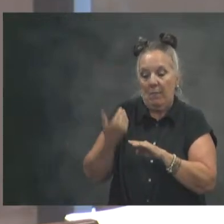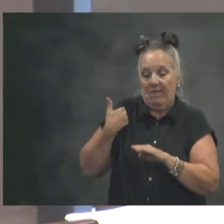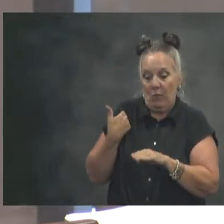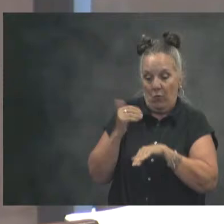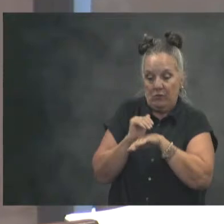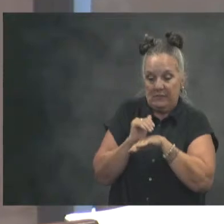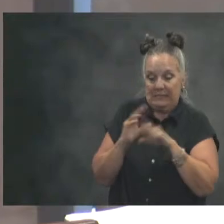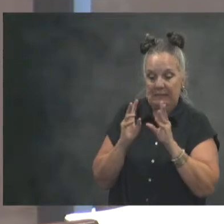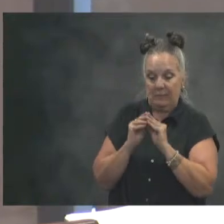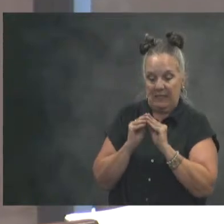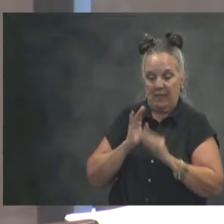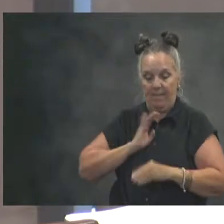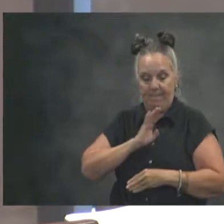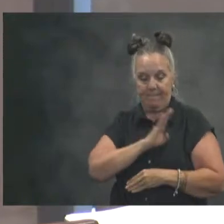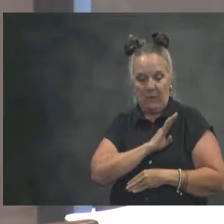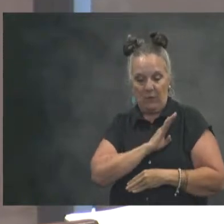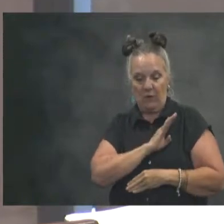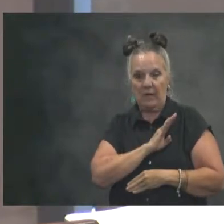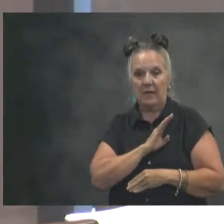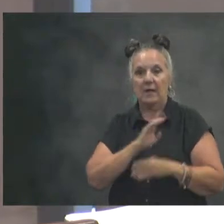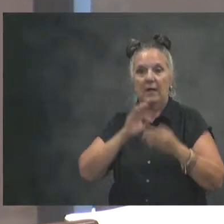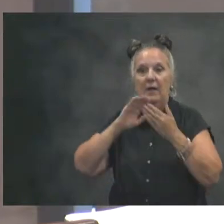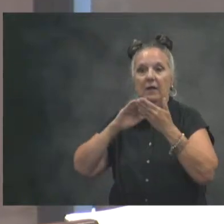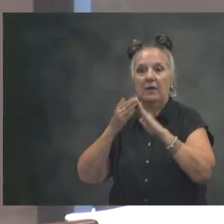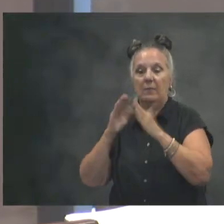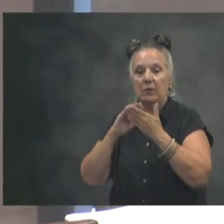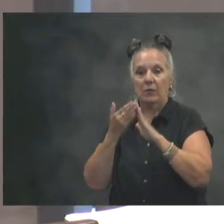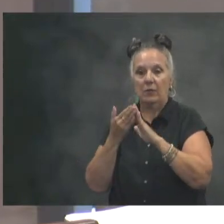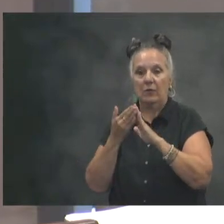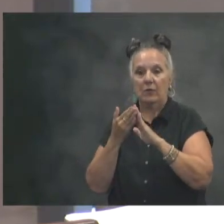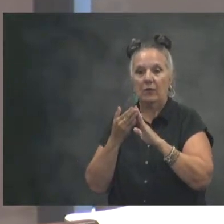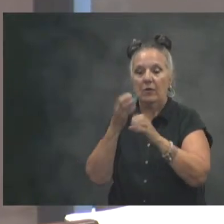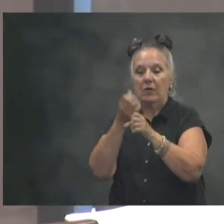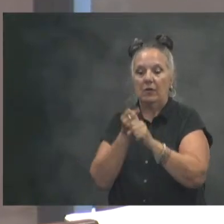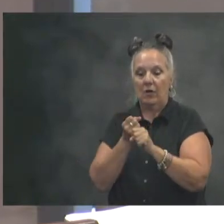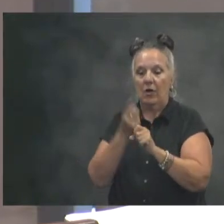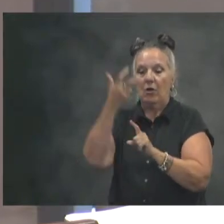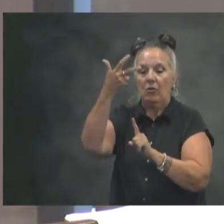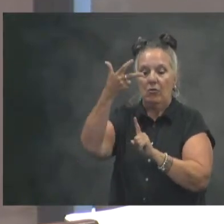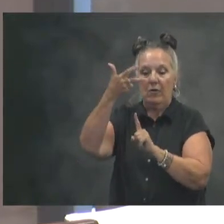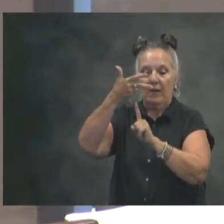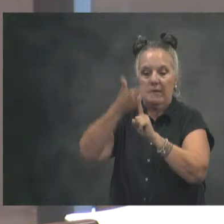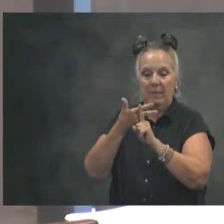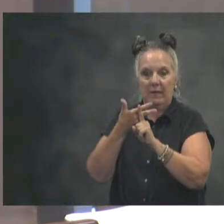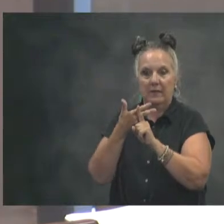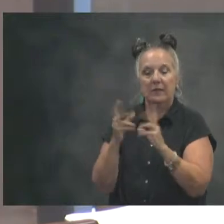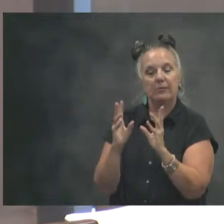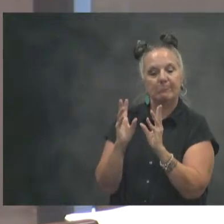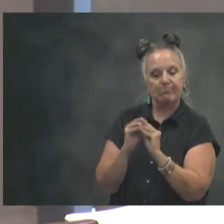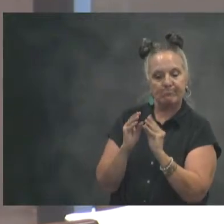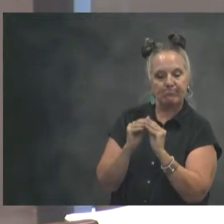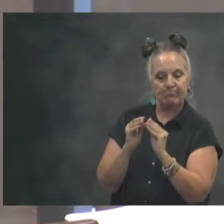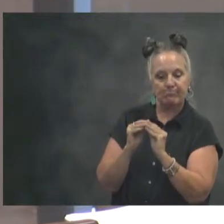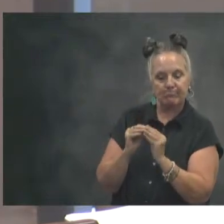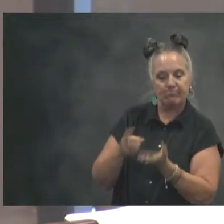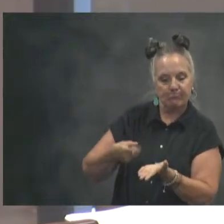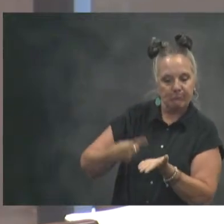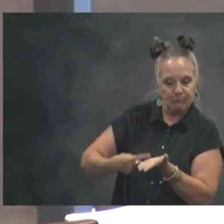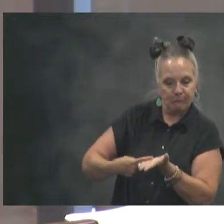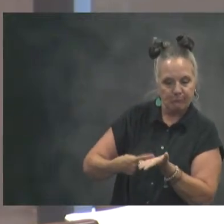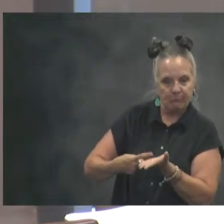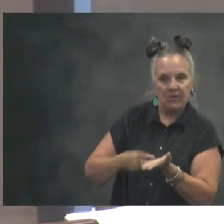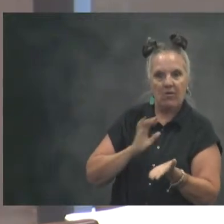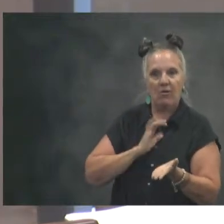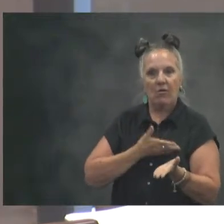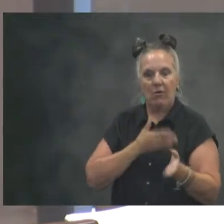meeting, the board and the community received 3 monthly briefings about our progress on this strategic